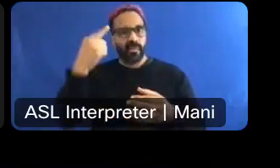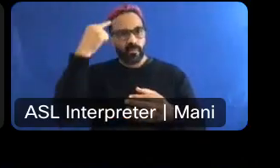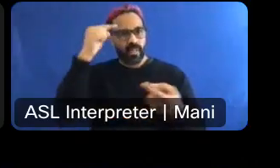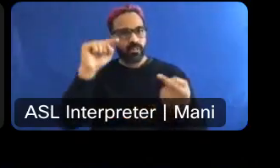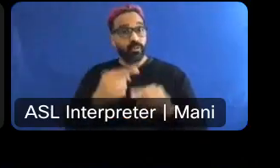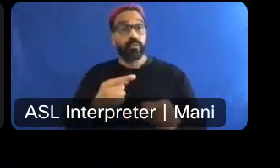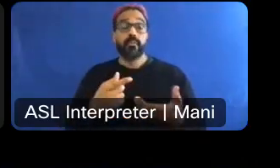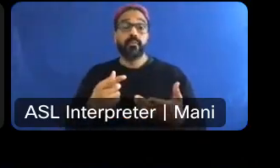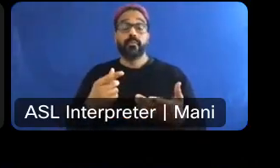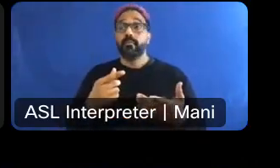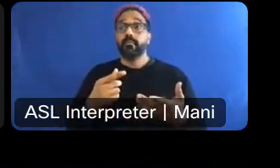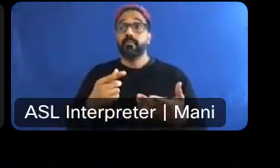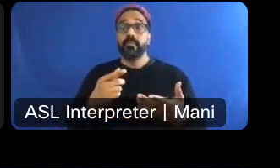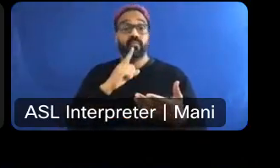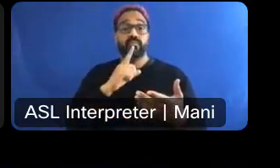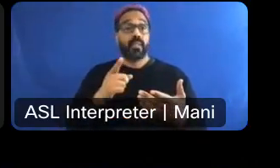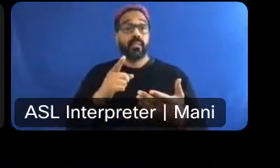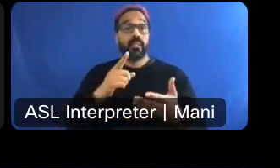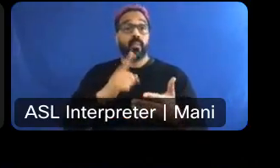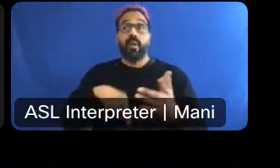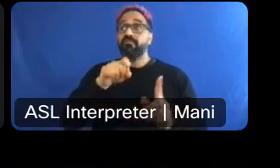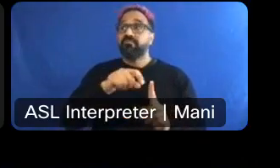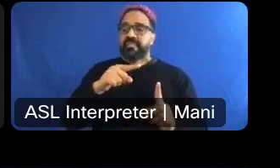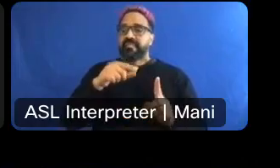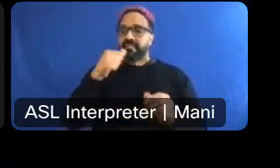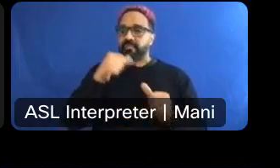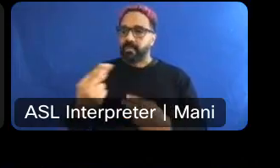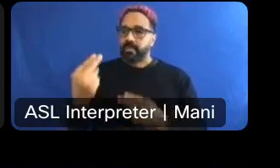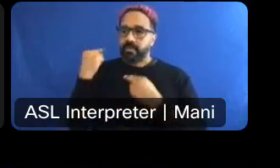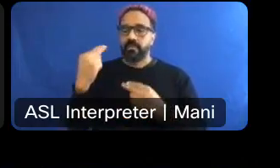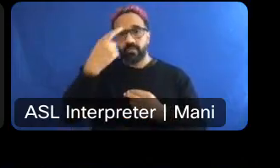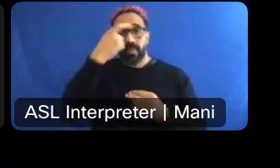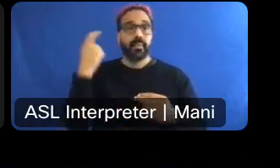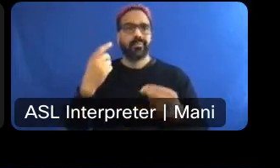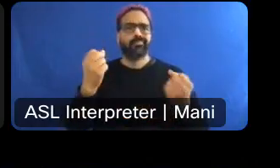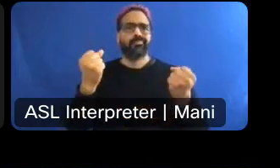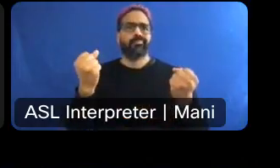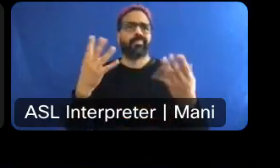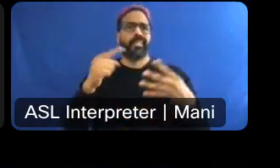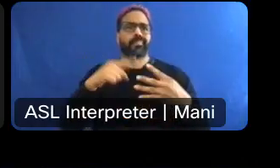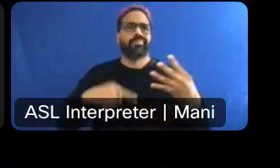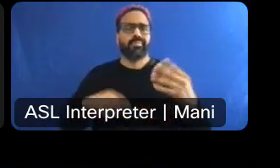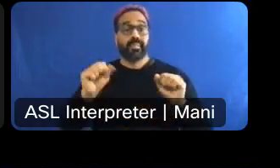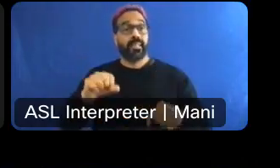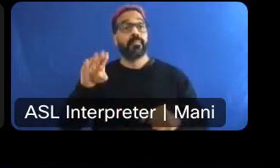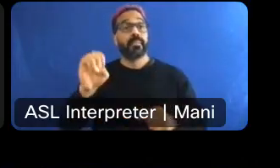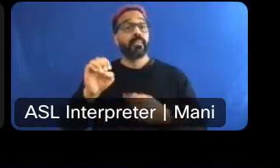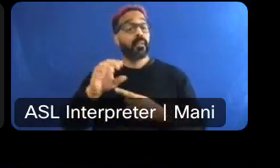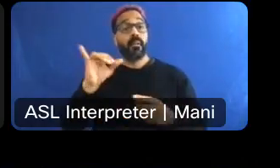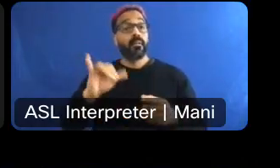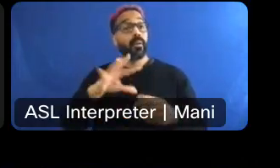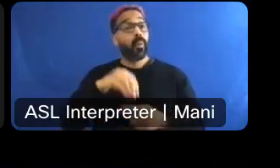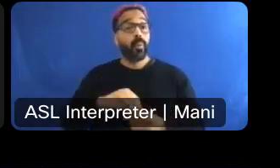far and wide, especially if they have experienced a partner-inflicted brain injury. And such trauma reminders can include